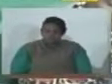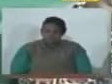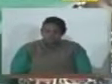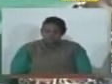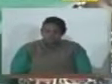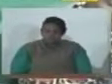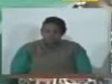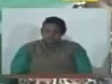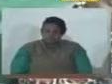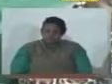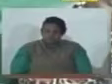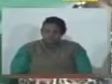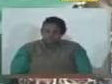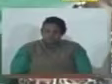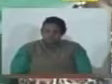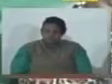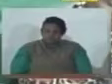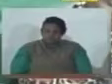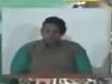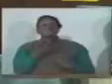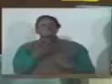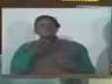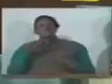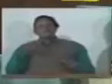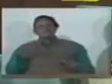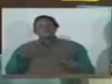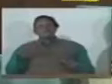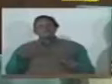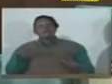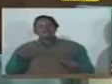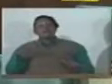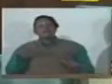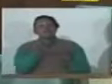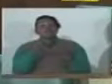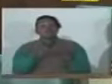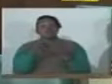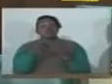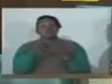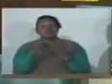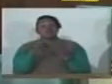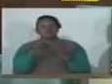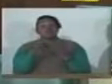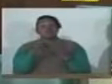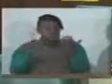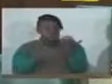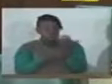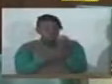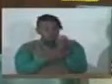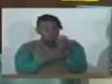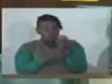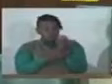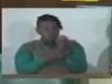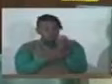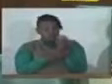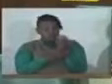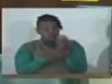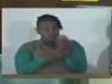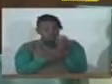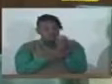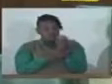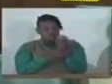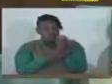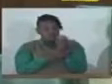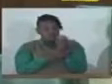Speaker, these are some of the conditions that poor people face. Tell me if a